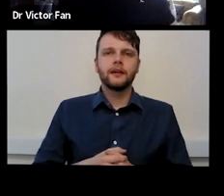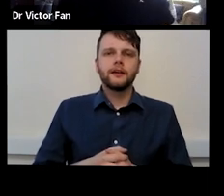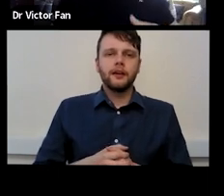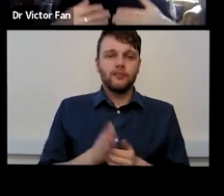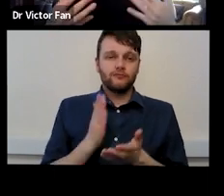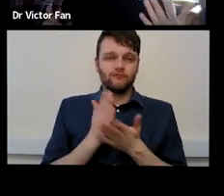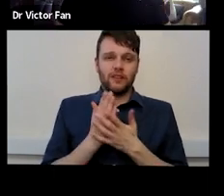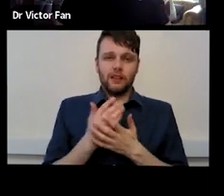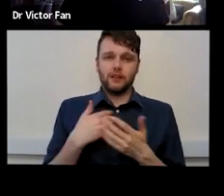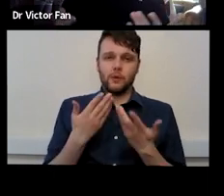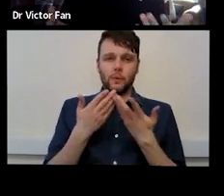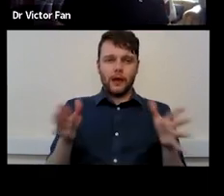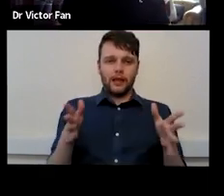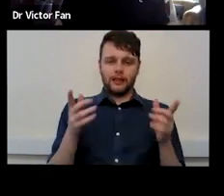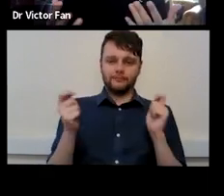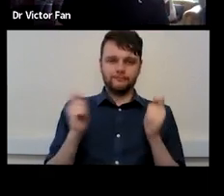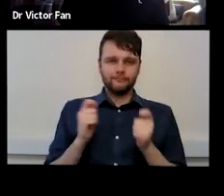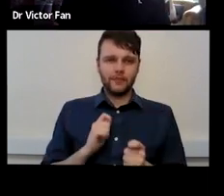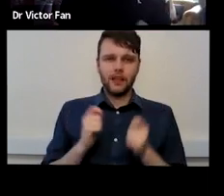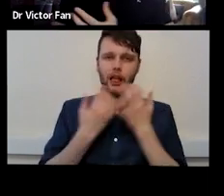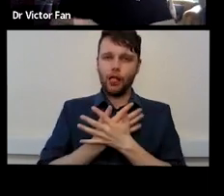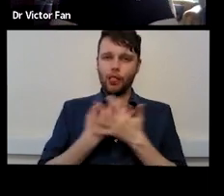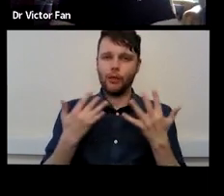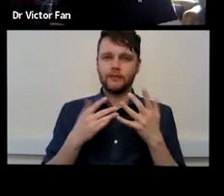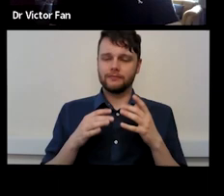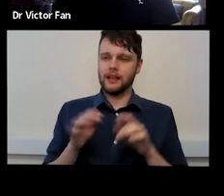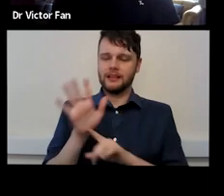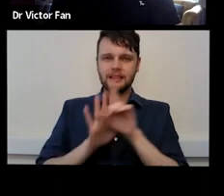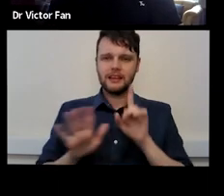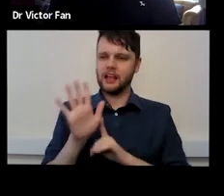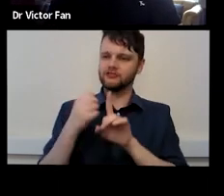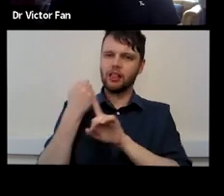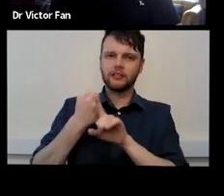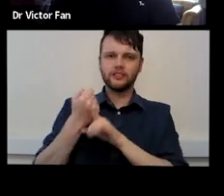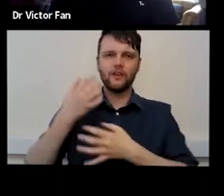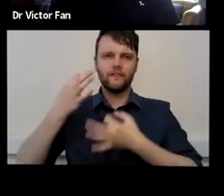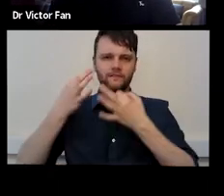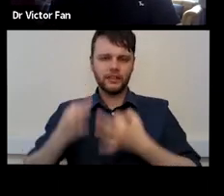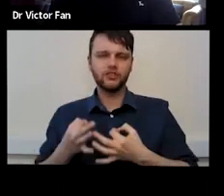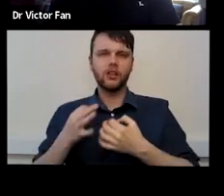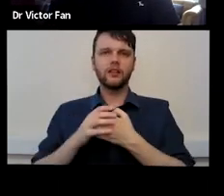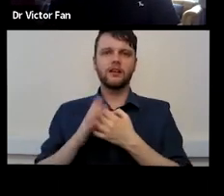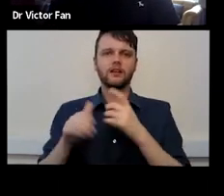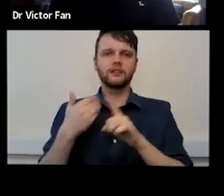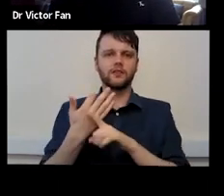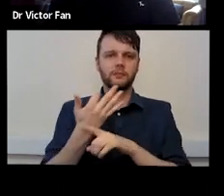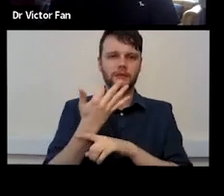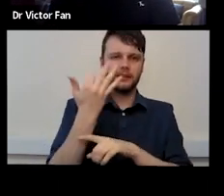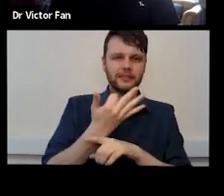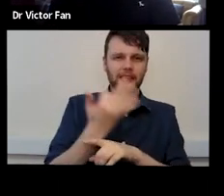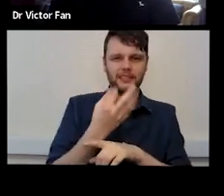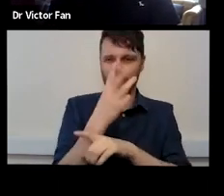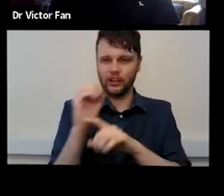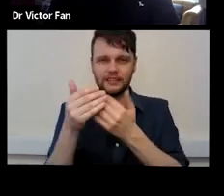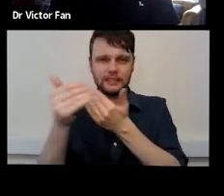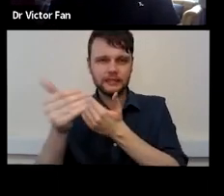widely adapted by many nationalist officials, in the 1920s and into the 1930s.